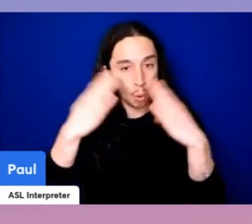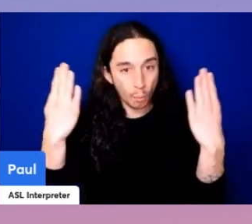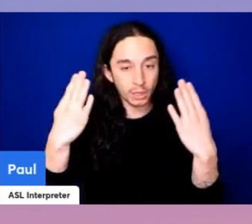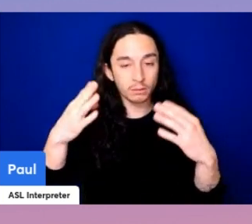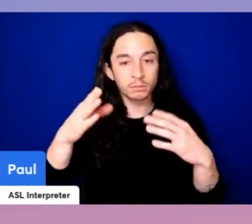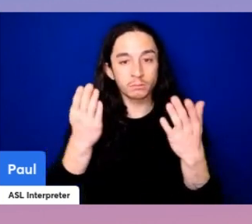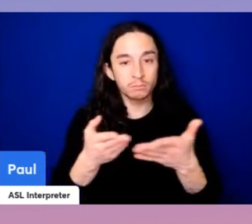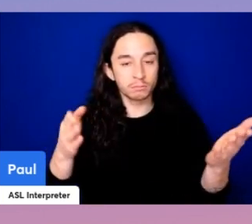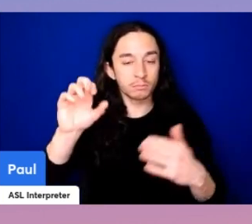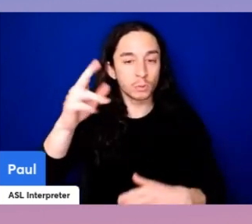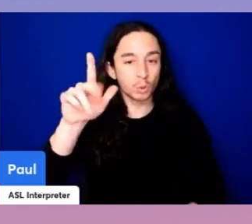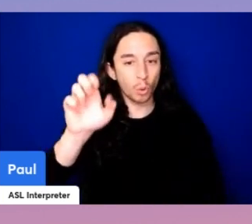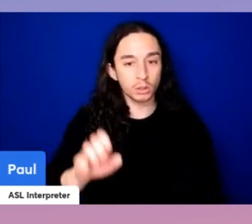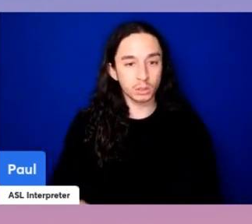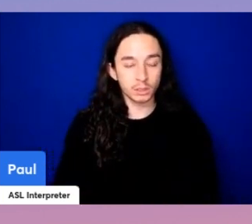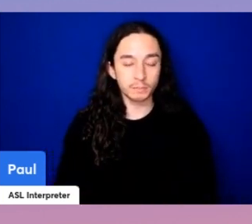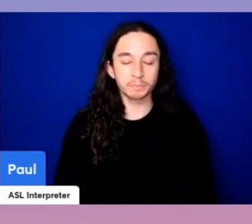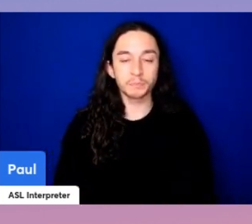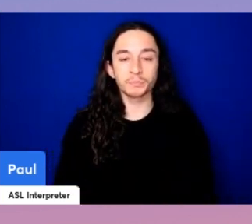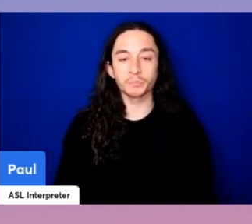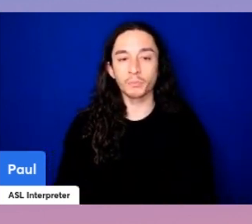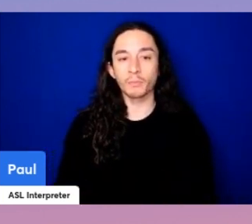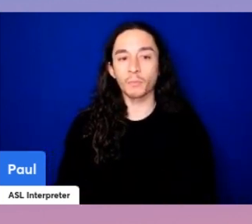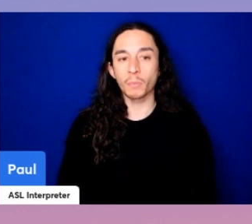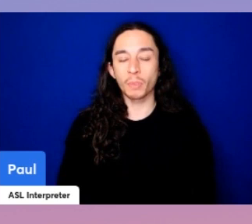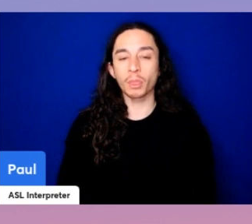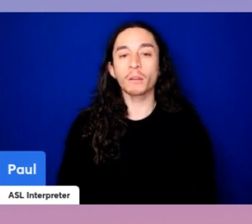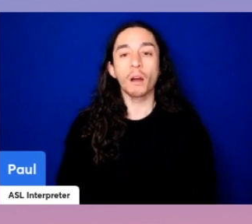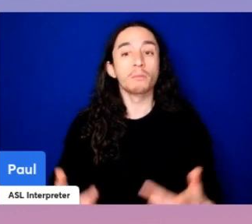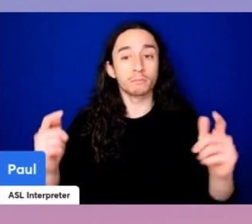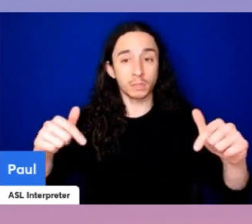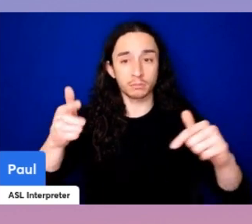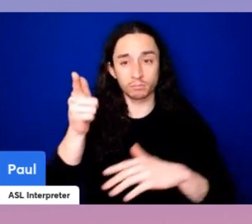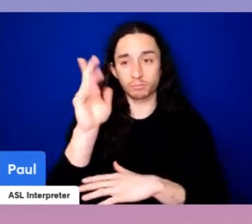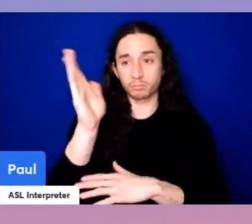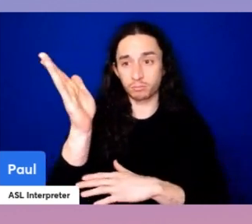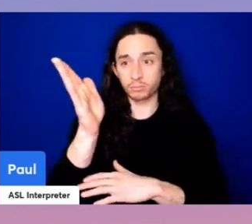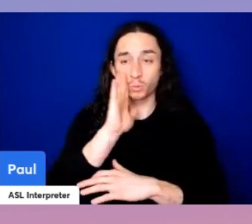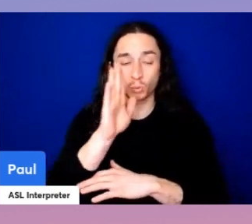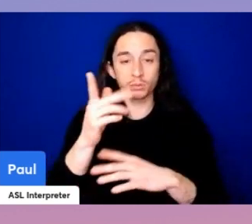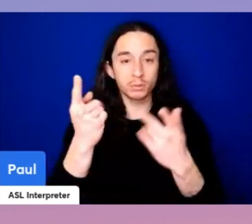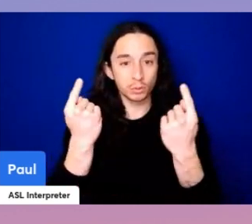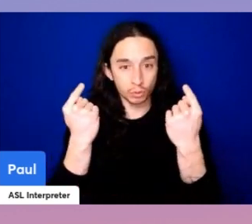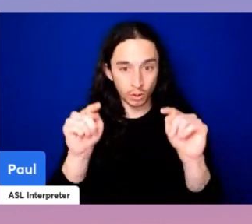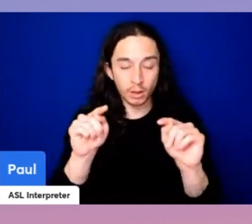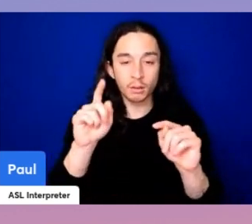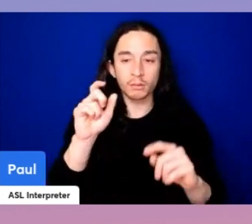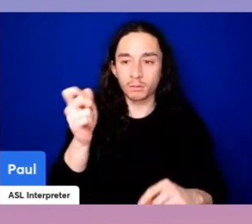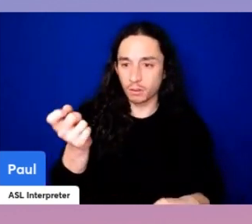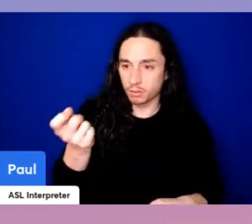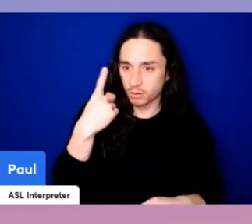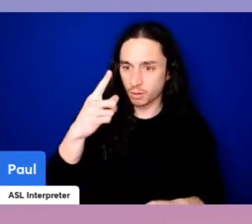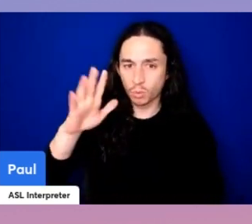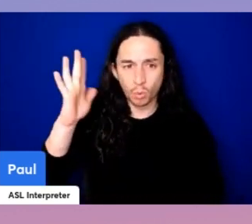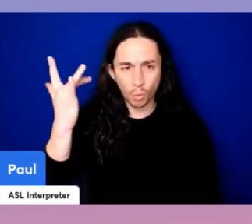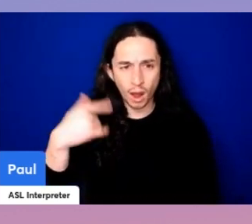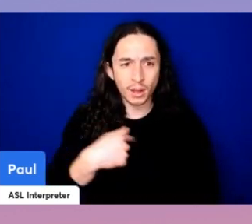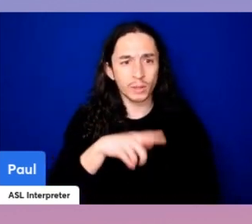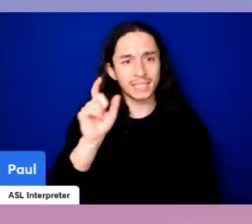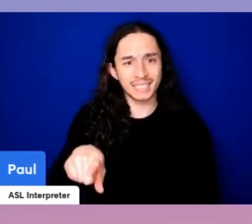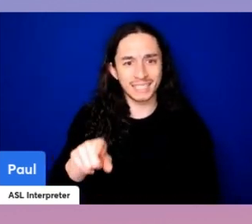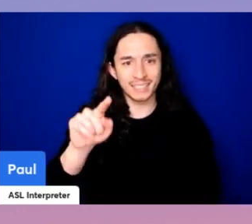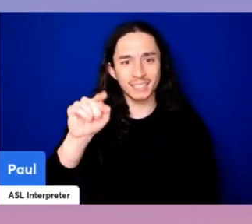So, yeah, in this talk, we will try to understand why we need Terraform Test